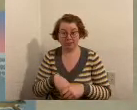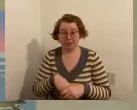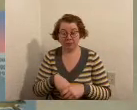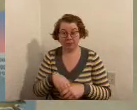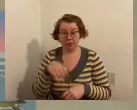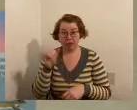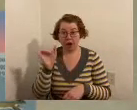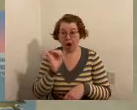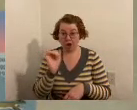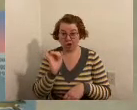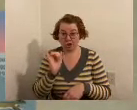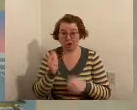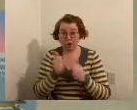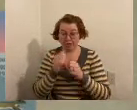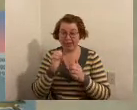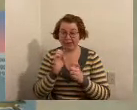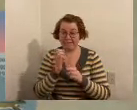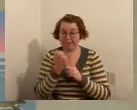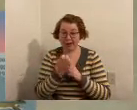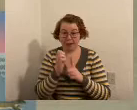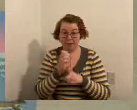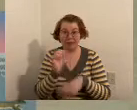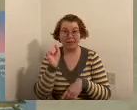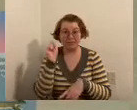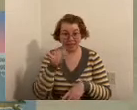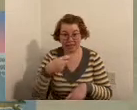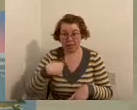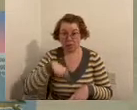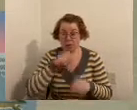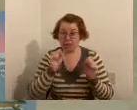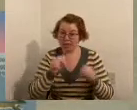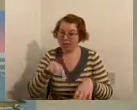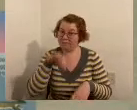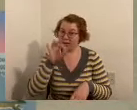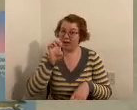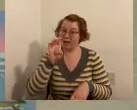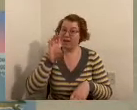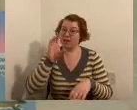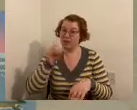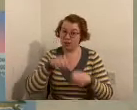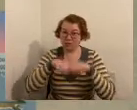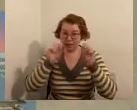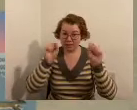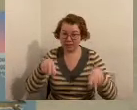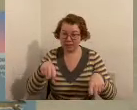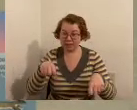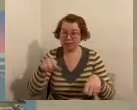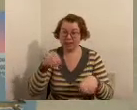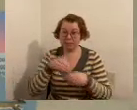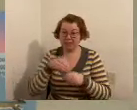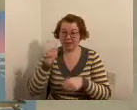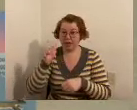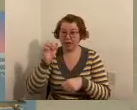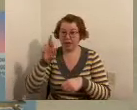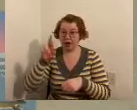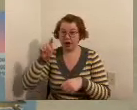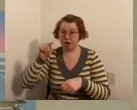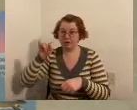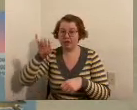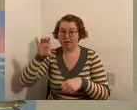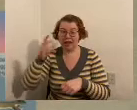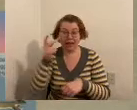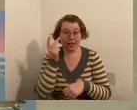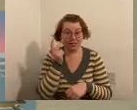and in the environment. So yes, we can find ecosystems in the Arctic. I